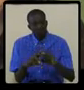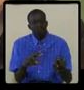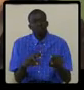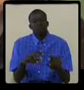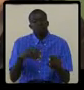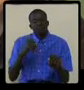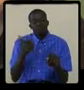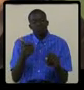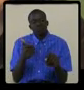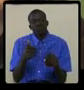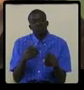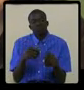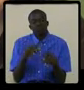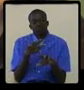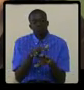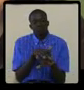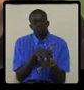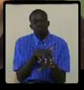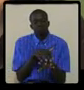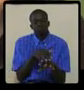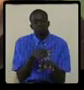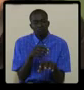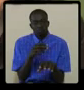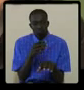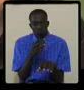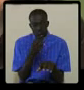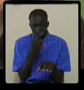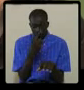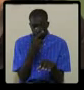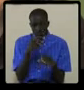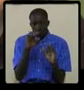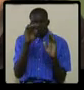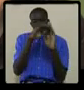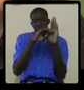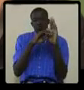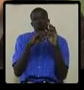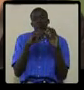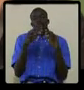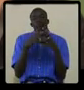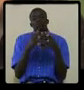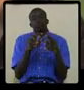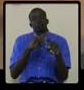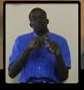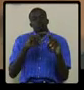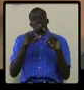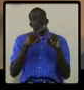others. Let's now try to list this in the reactivity series of metals.